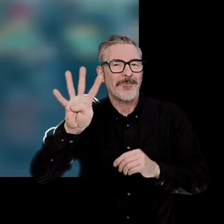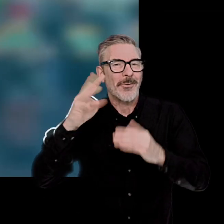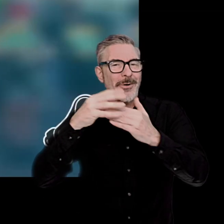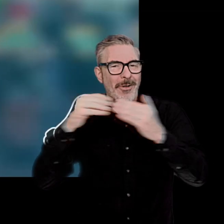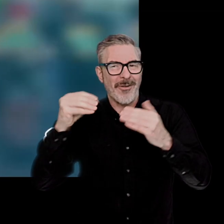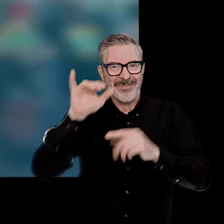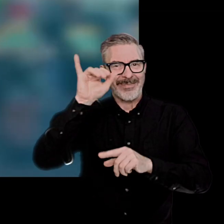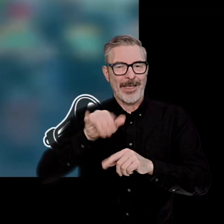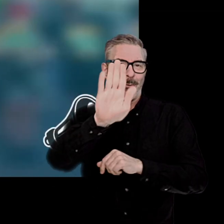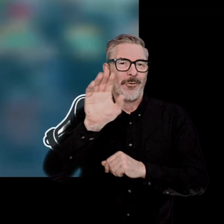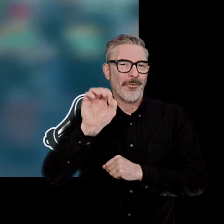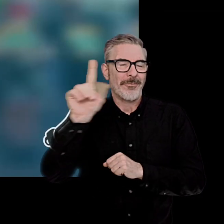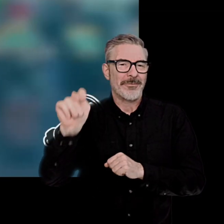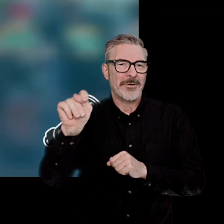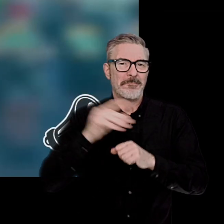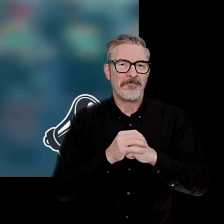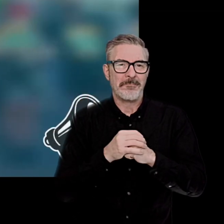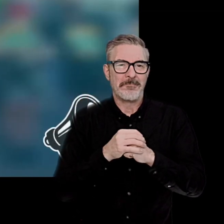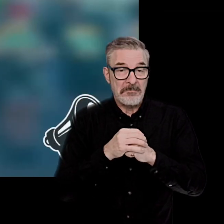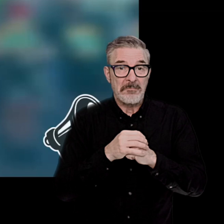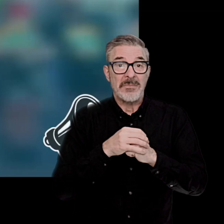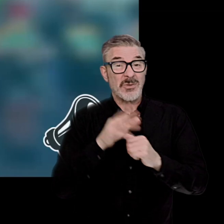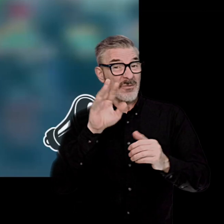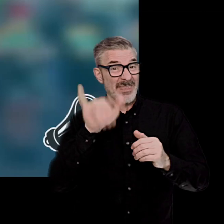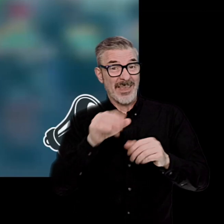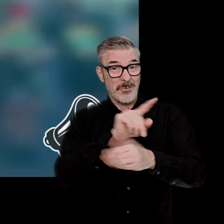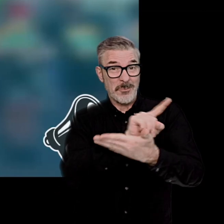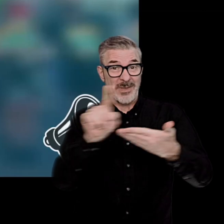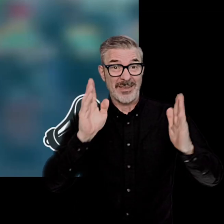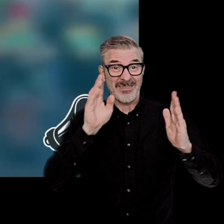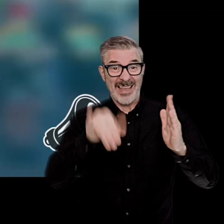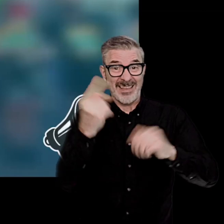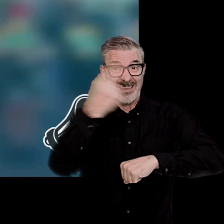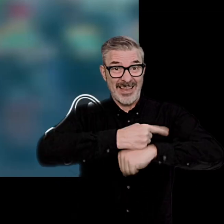an hour, equals $54 an hour.